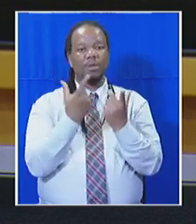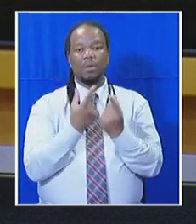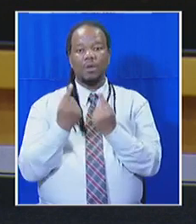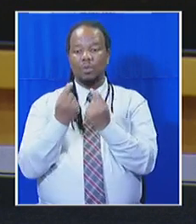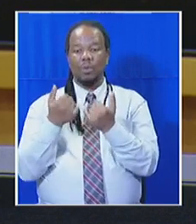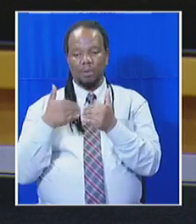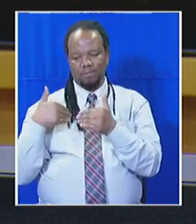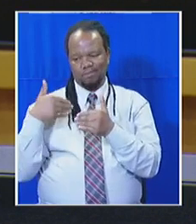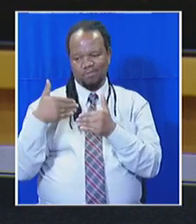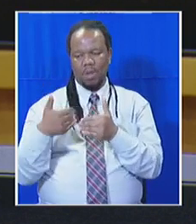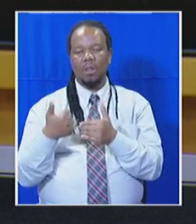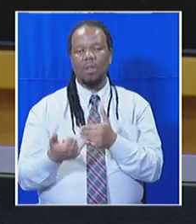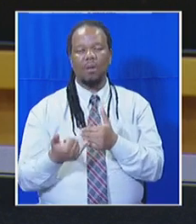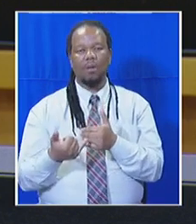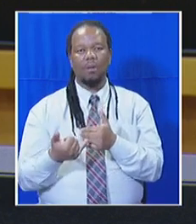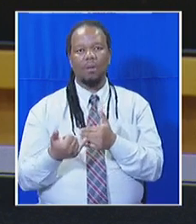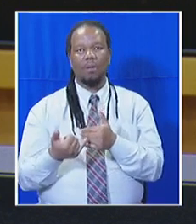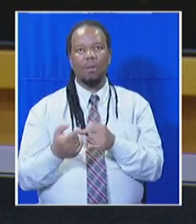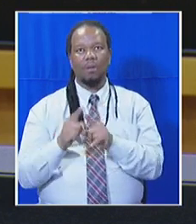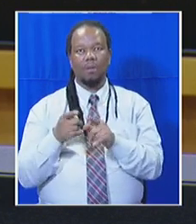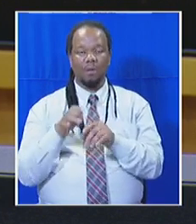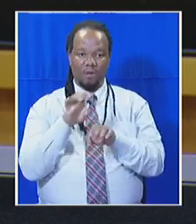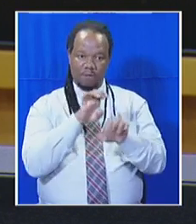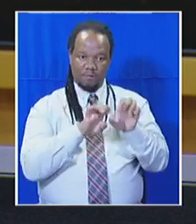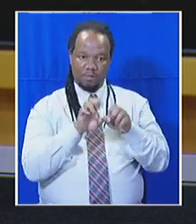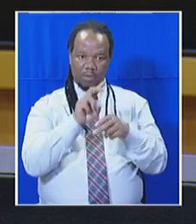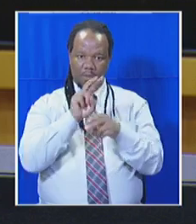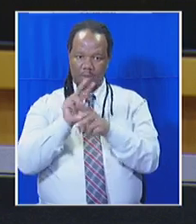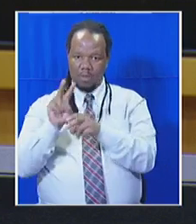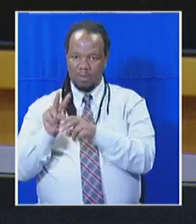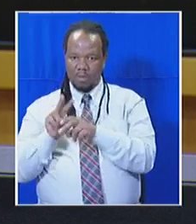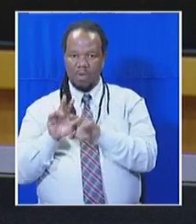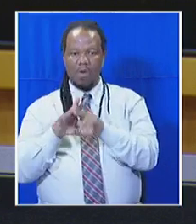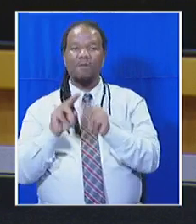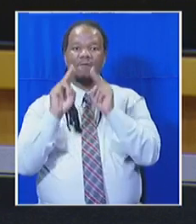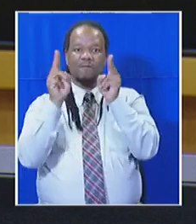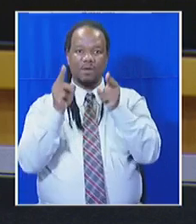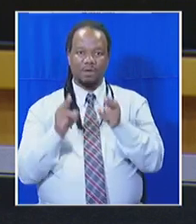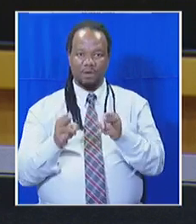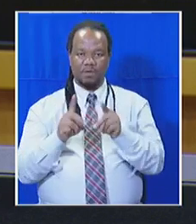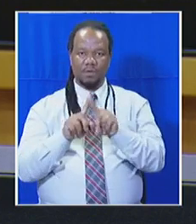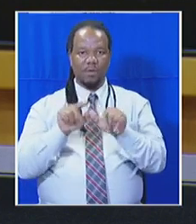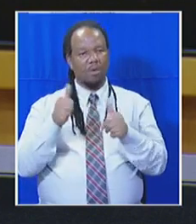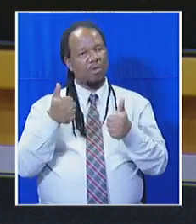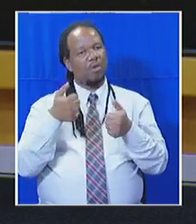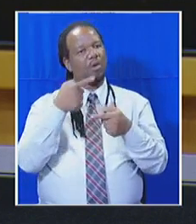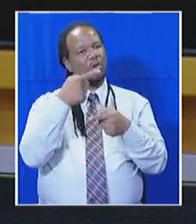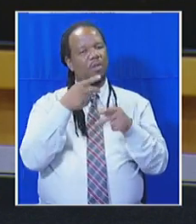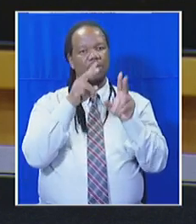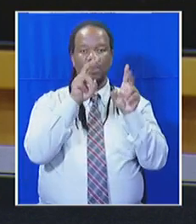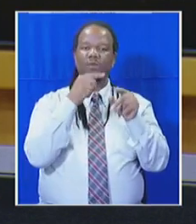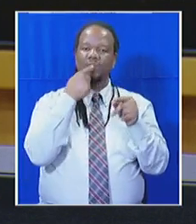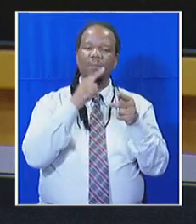date include evaluation and monitoring of federations on all the issues that I've actually